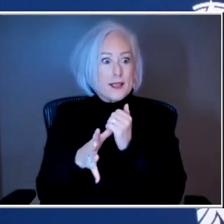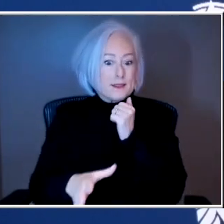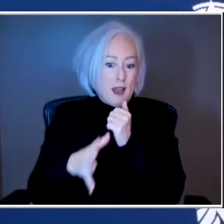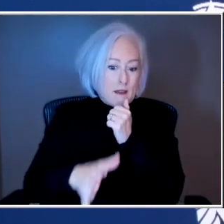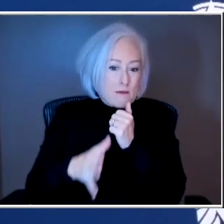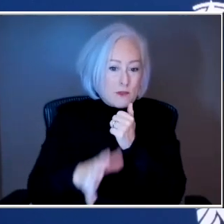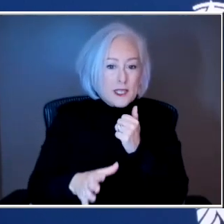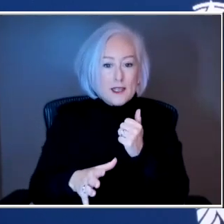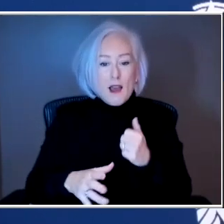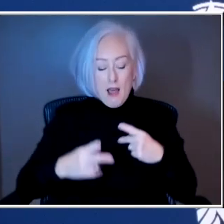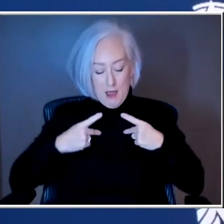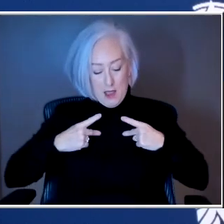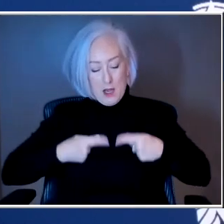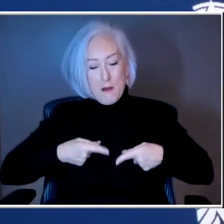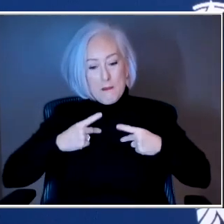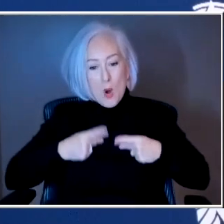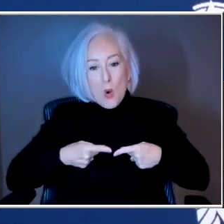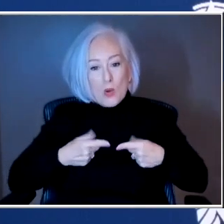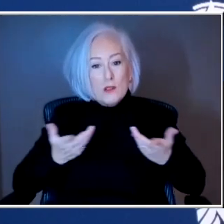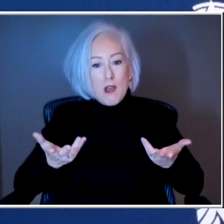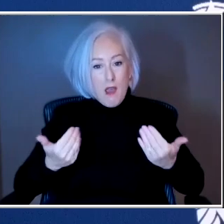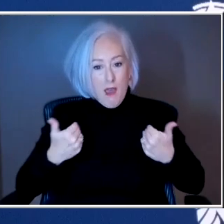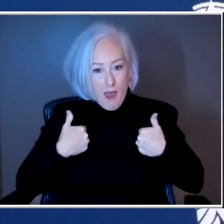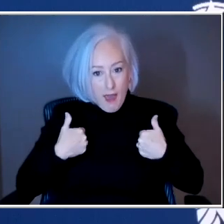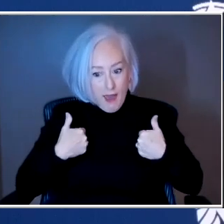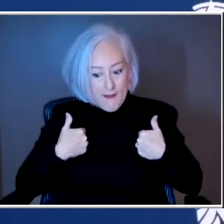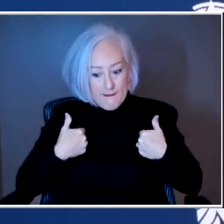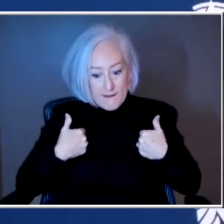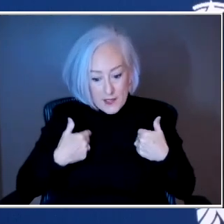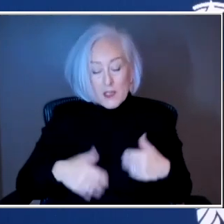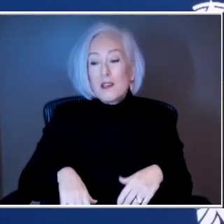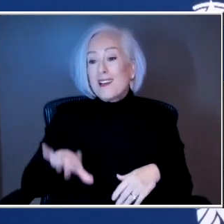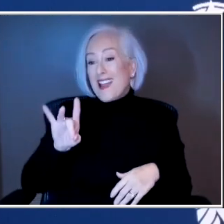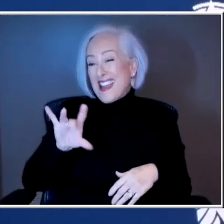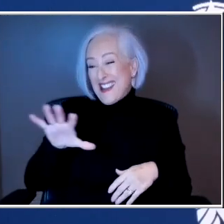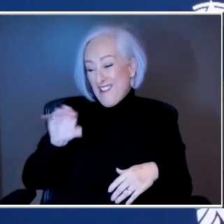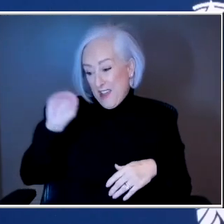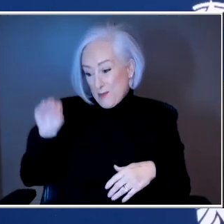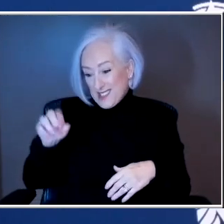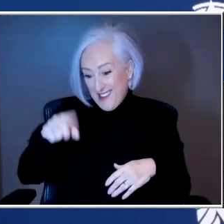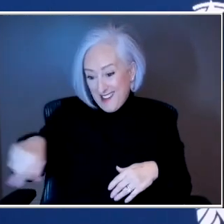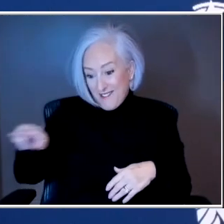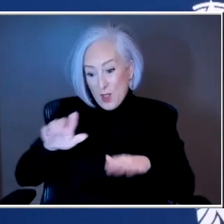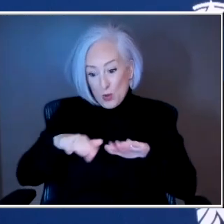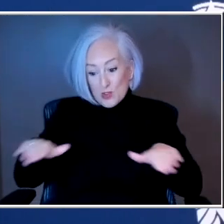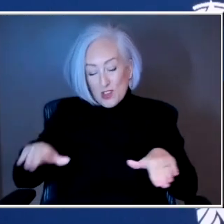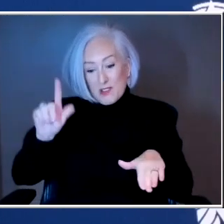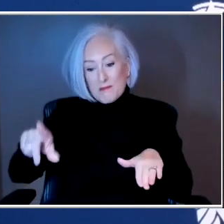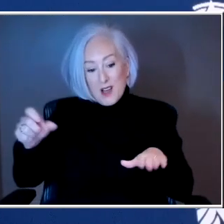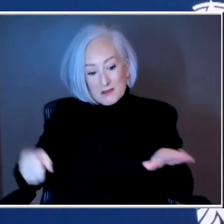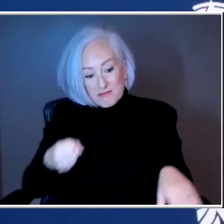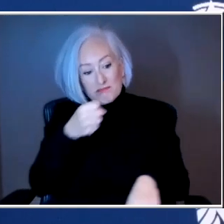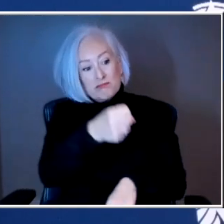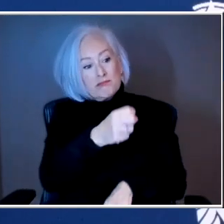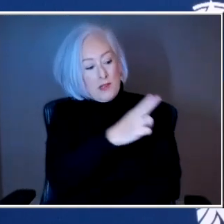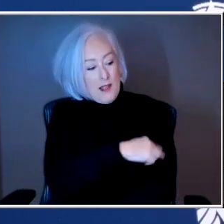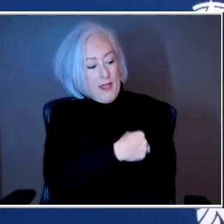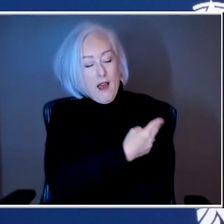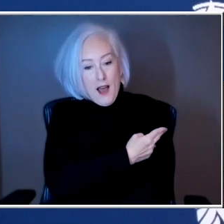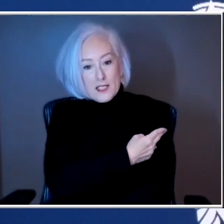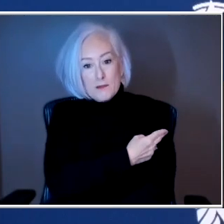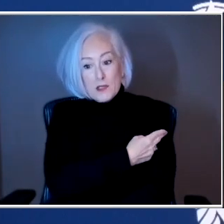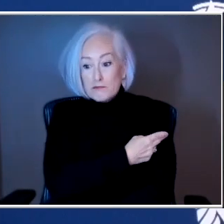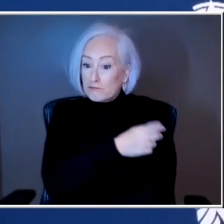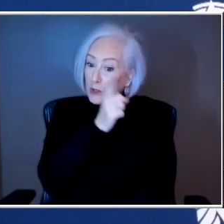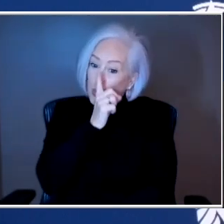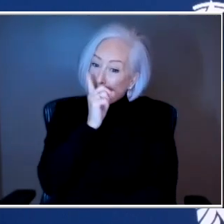of people, of those children, had to go to the hospital as well. So it is very important and can impact people's lives, and